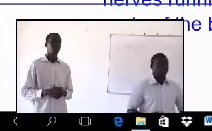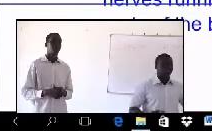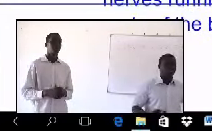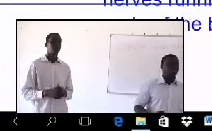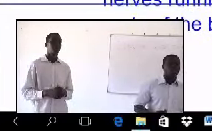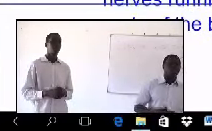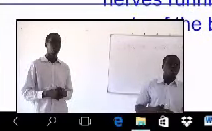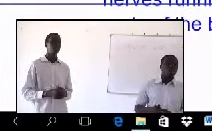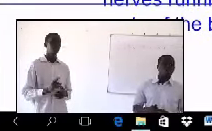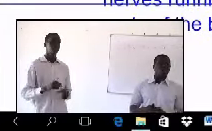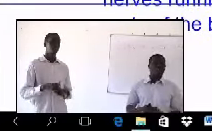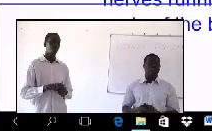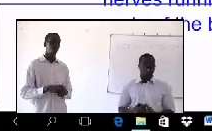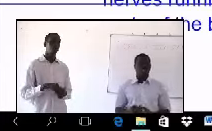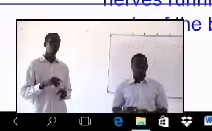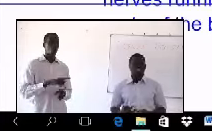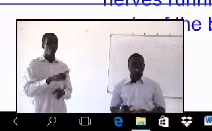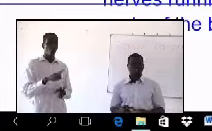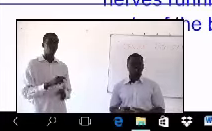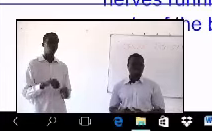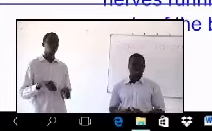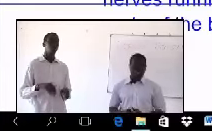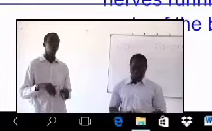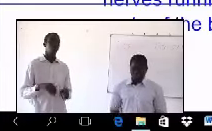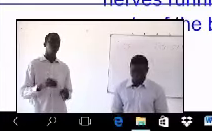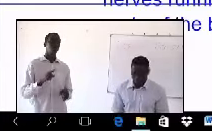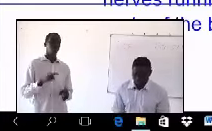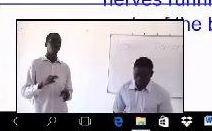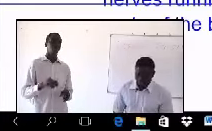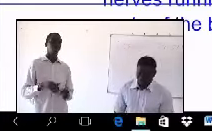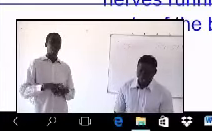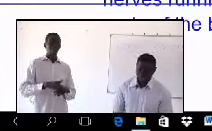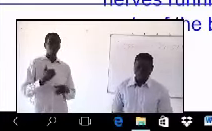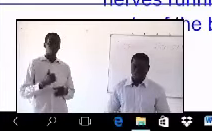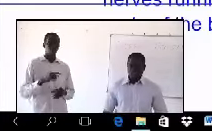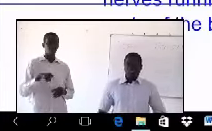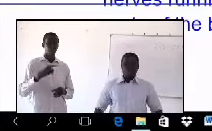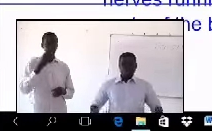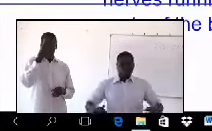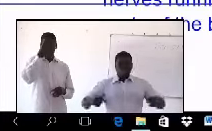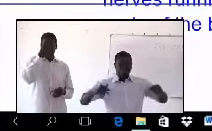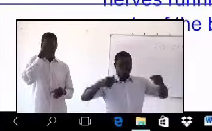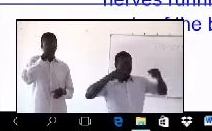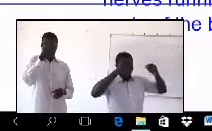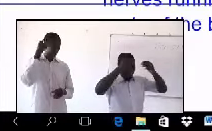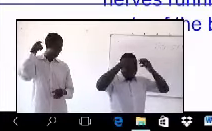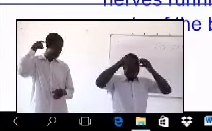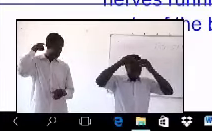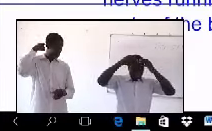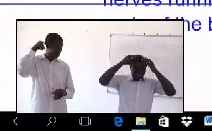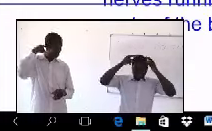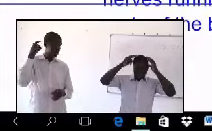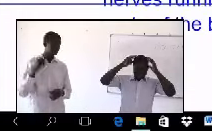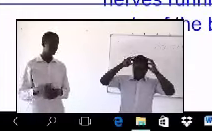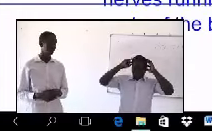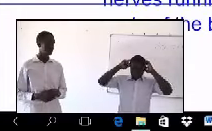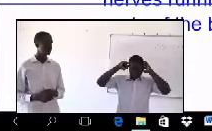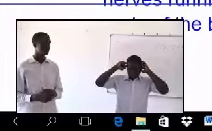the peripheral nervous system. We say the peripheral nervous system includes all nerves outside the brain and the spinal